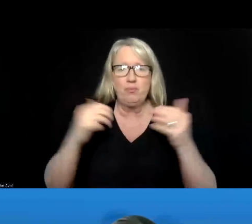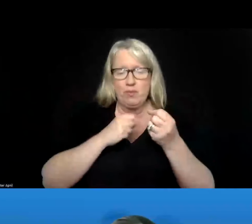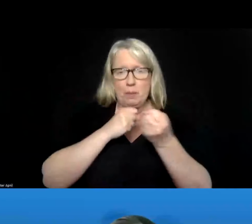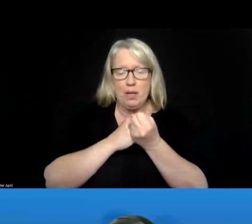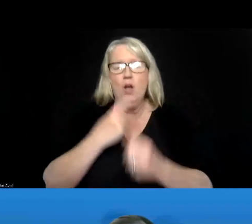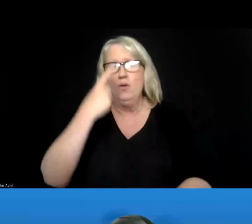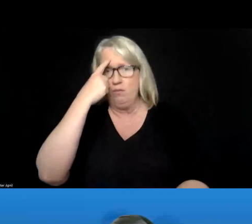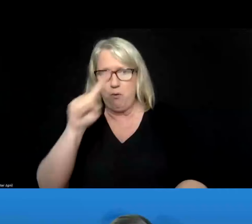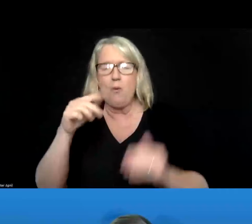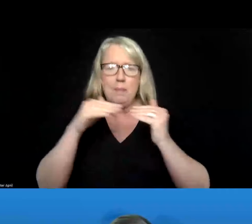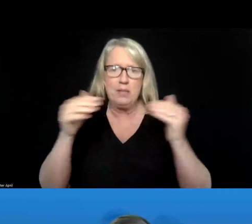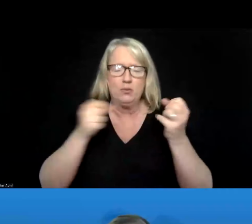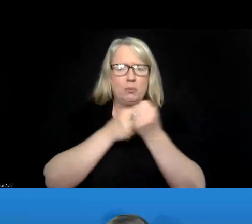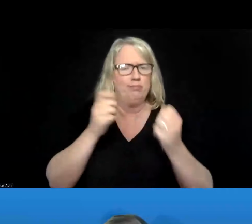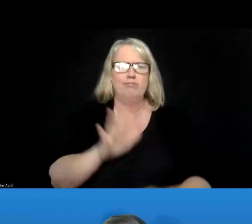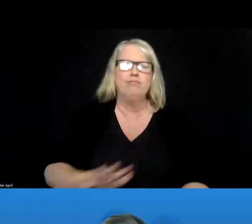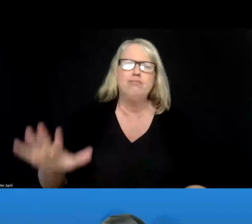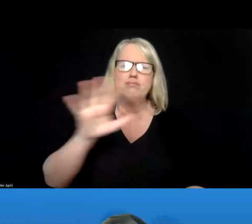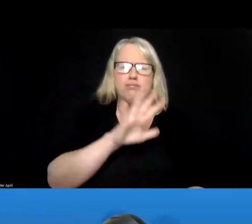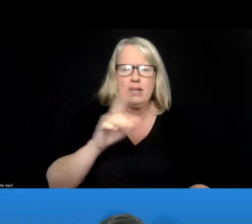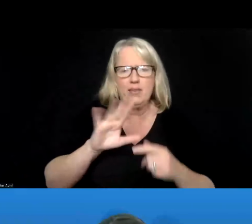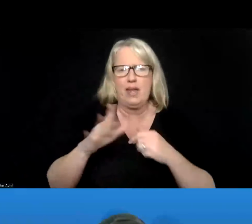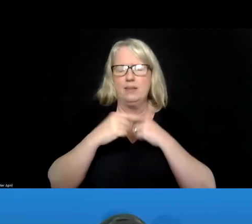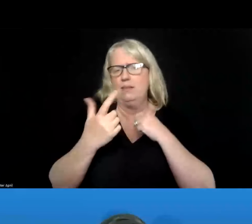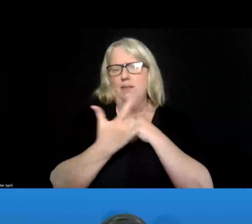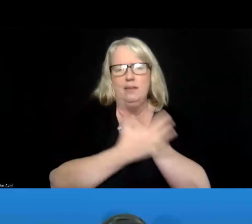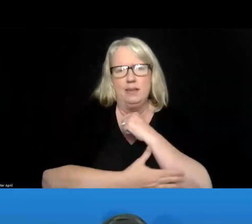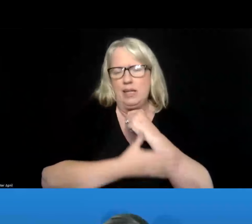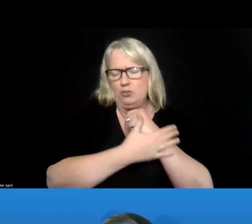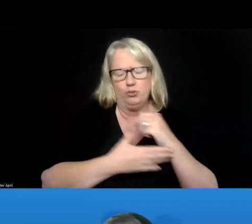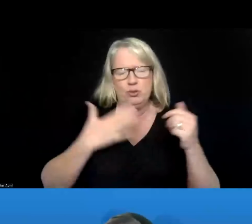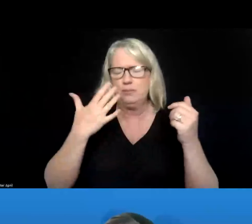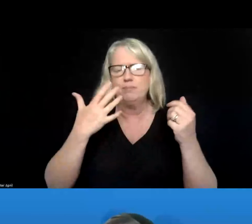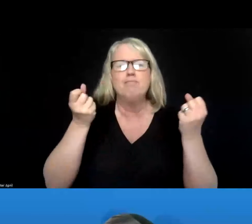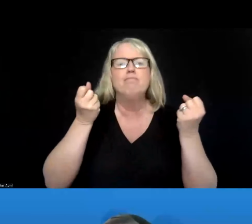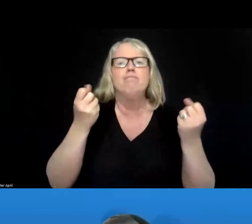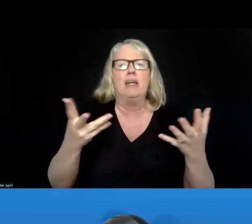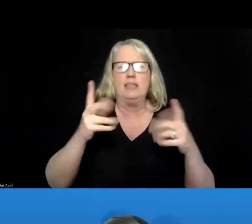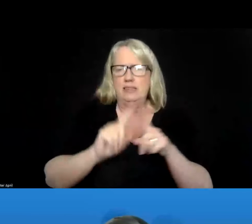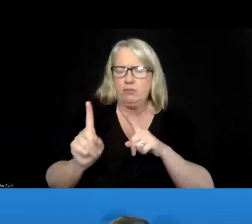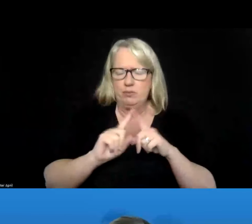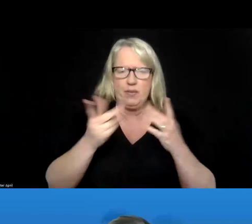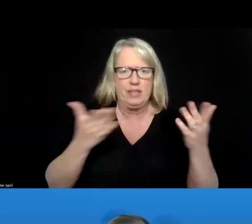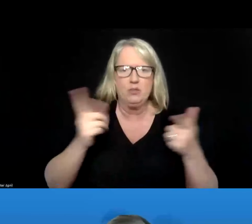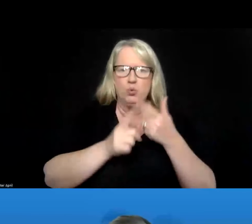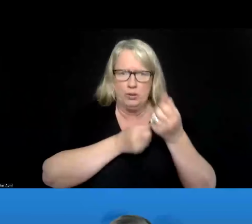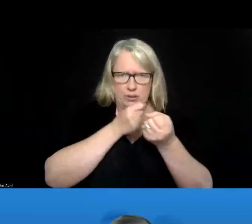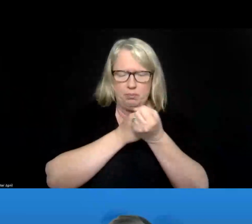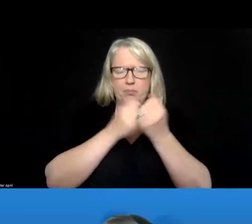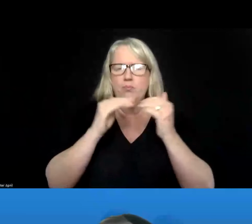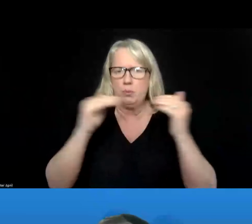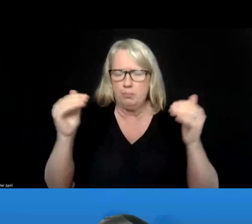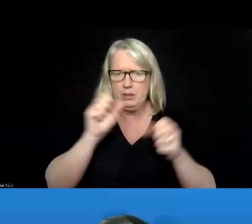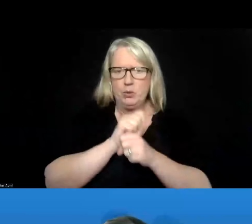peer supporters across the country. We have a lot of different things that we do to support the peer workforce,